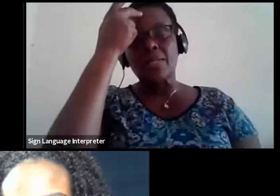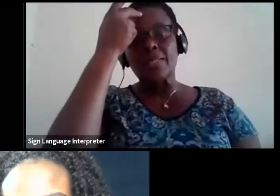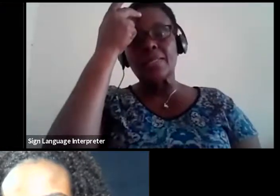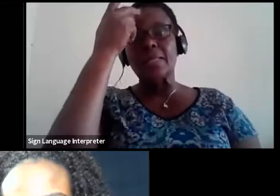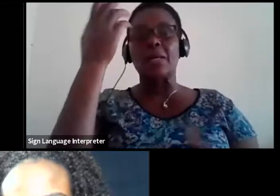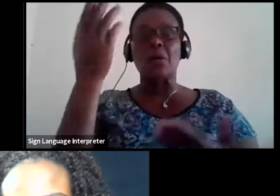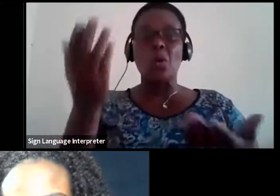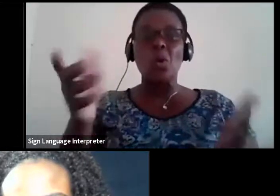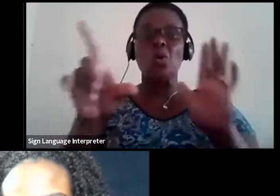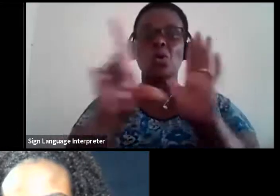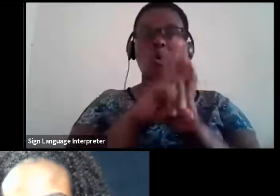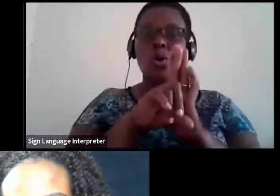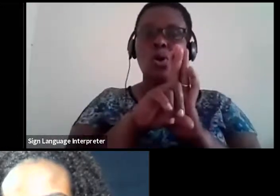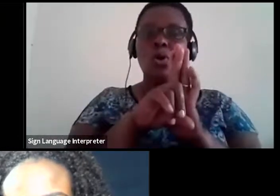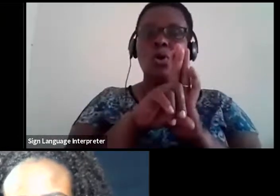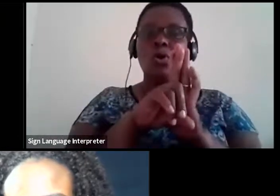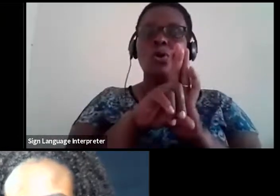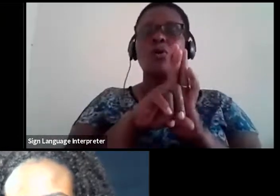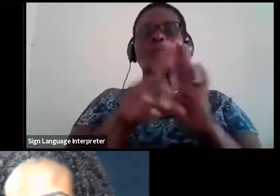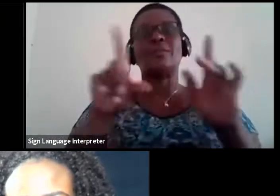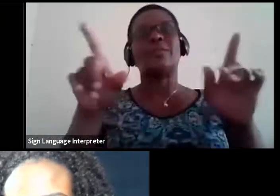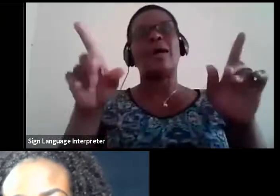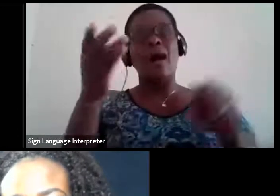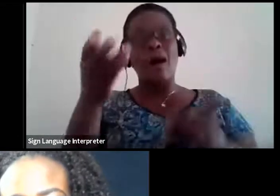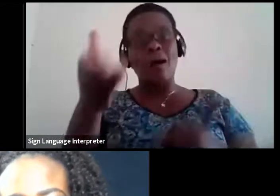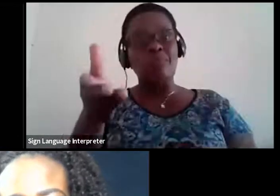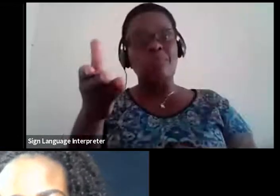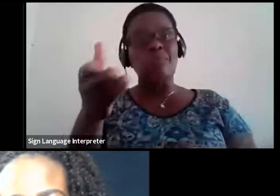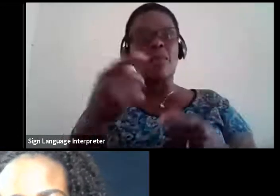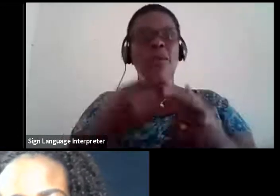to the beneficiaries because the